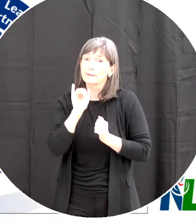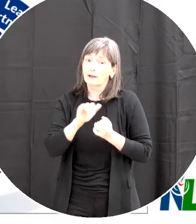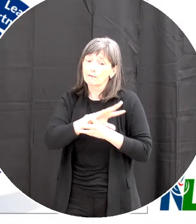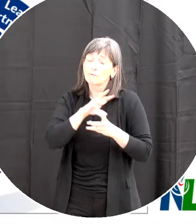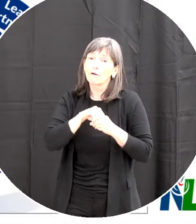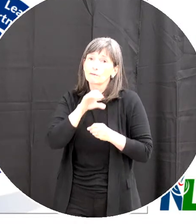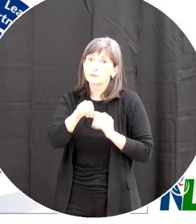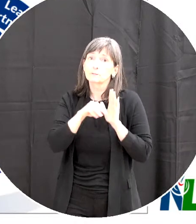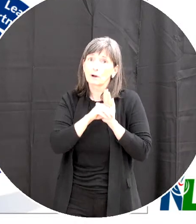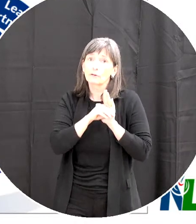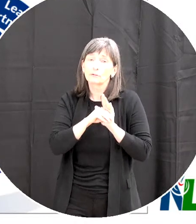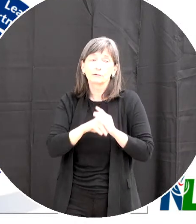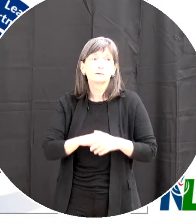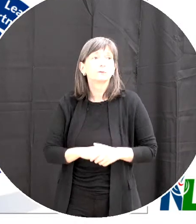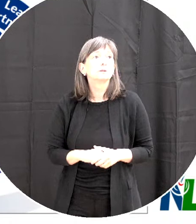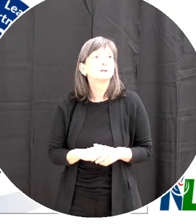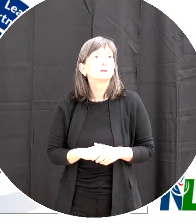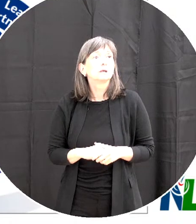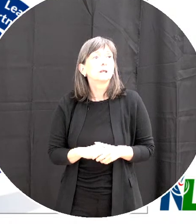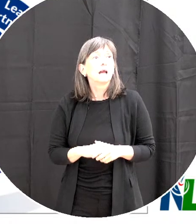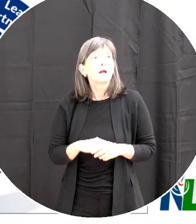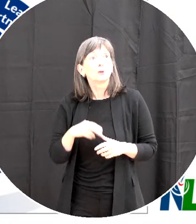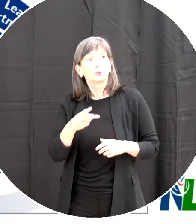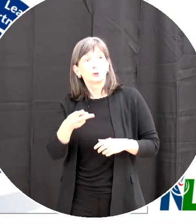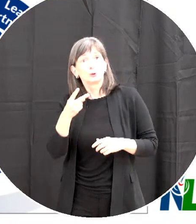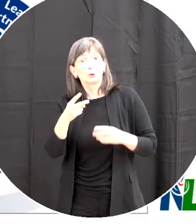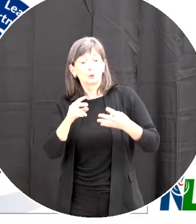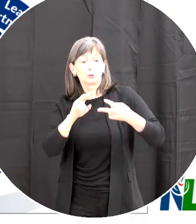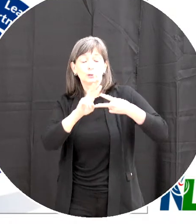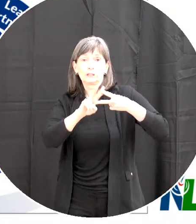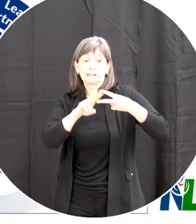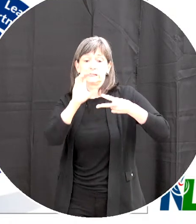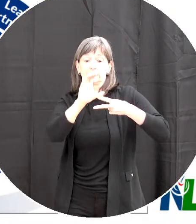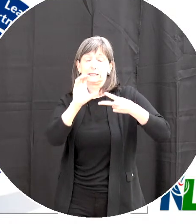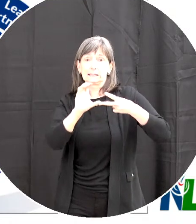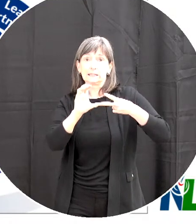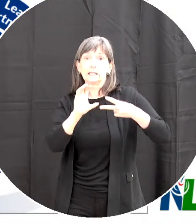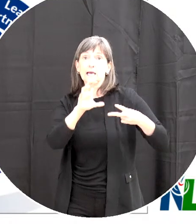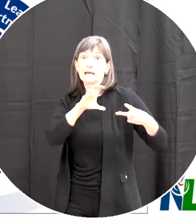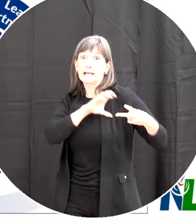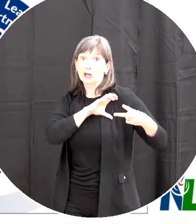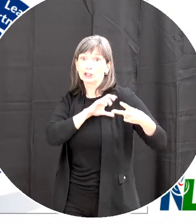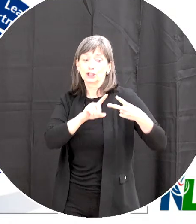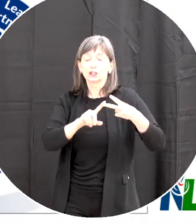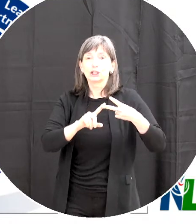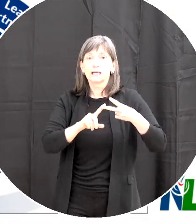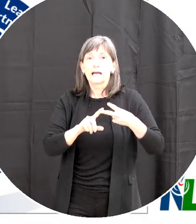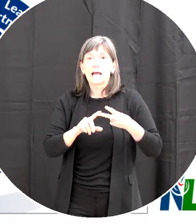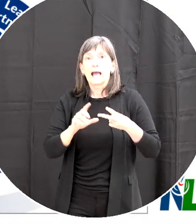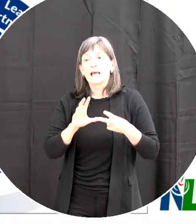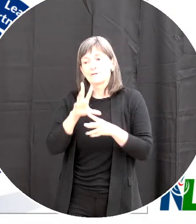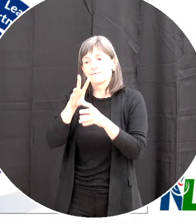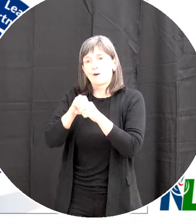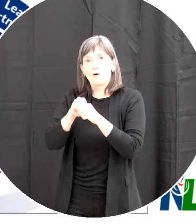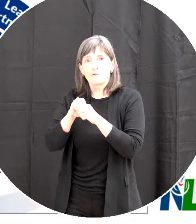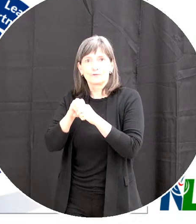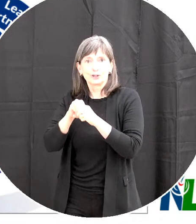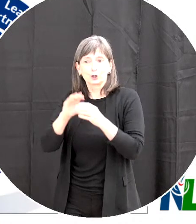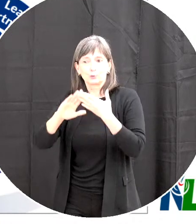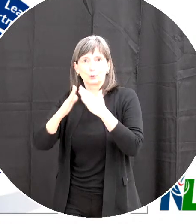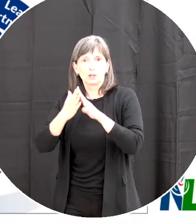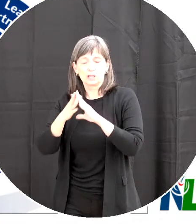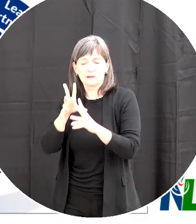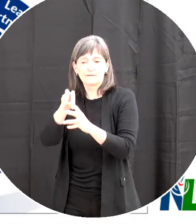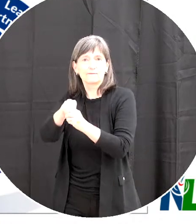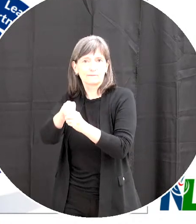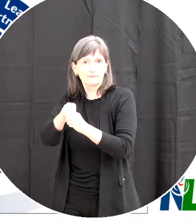C's, the ones that are catalysts, citizenship and character. And assessing those and promoting those